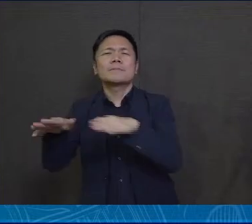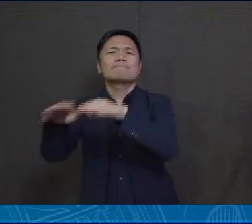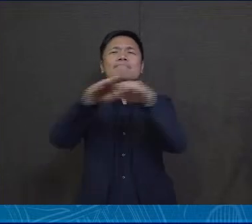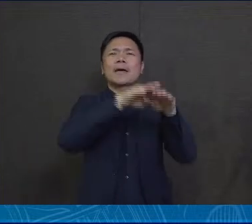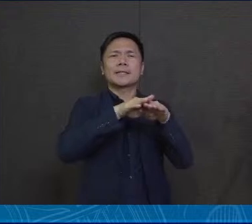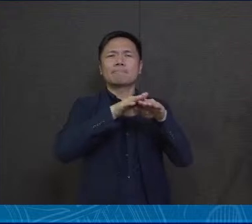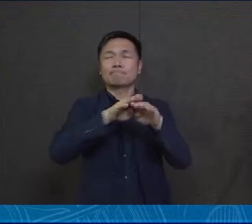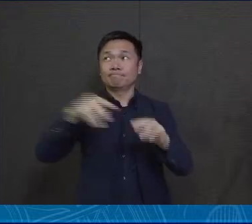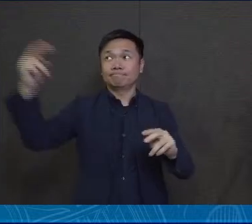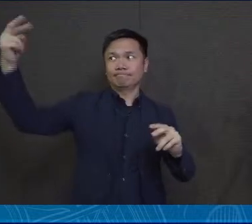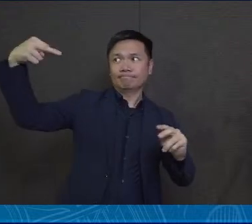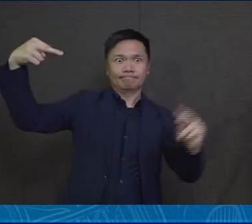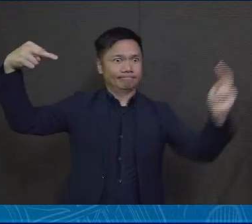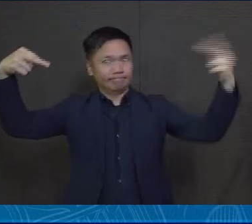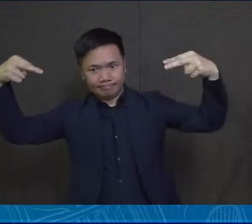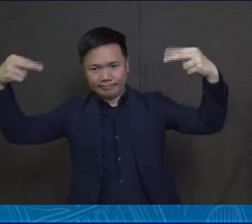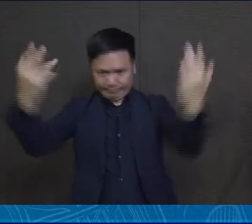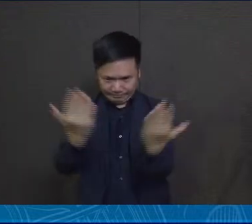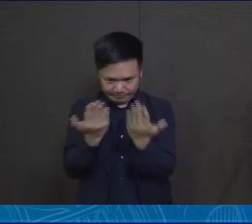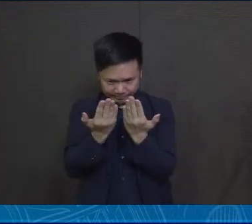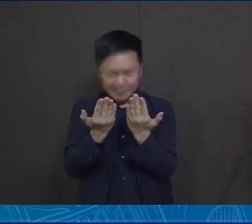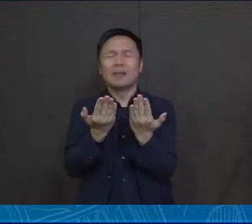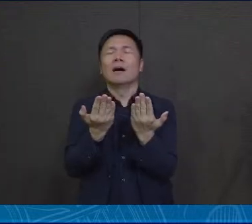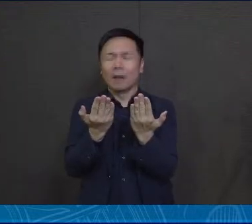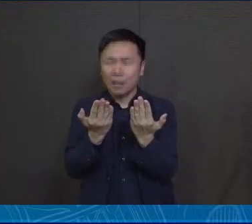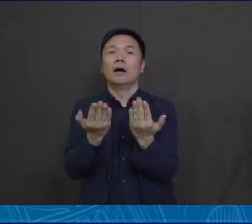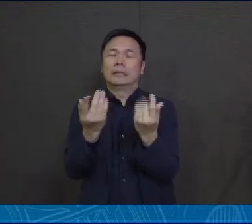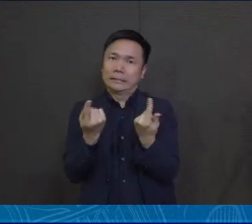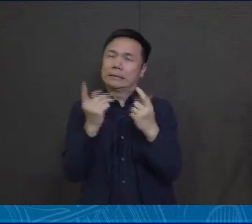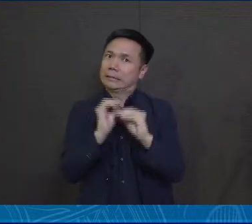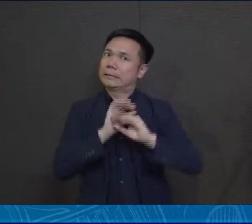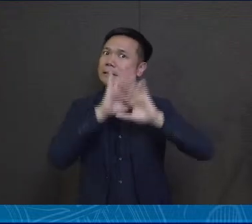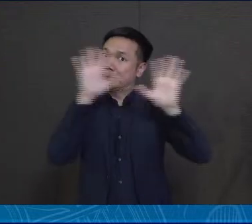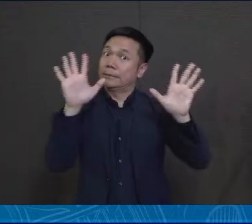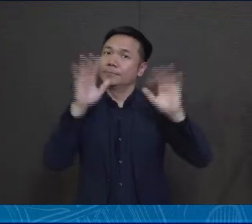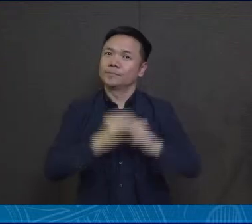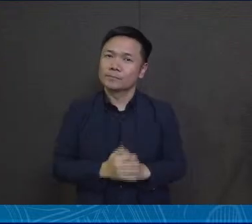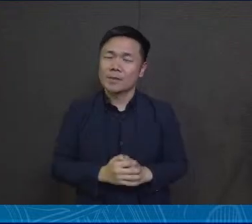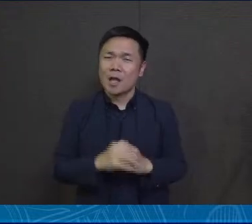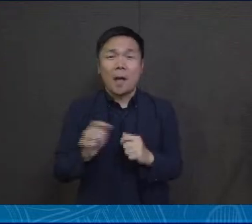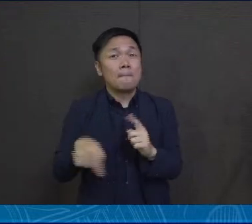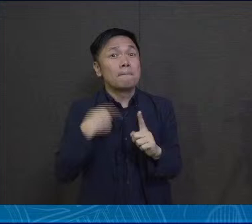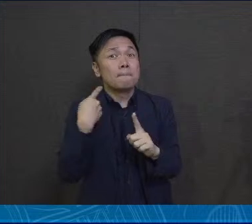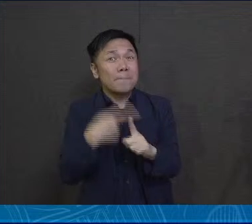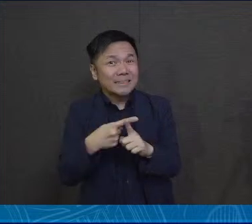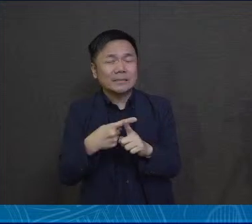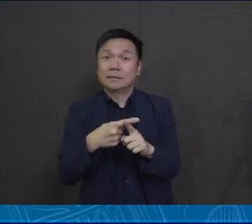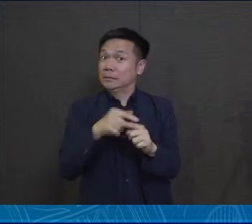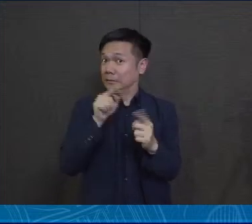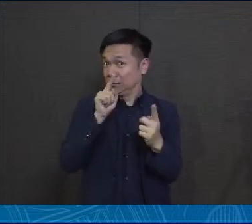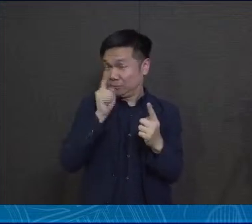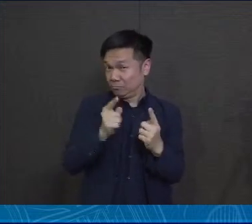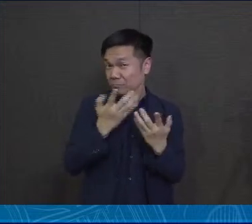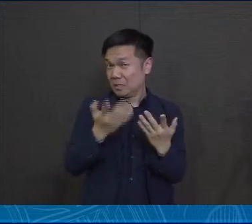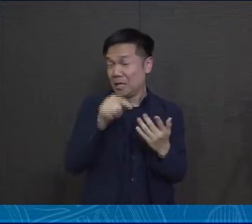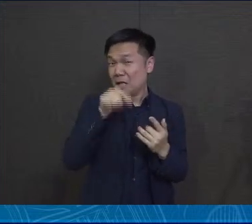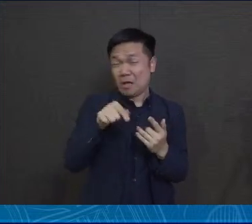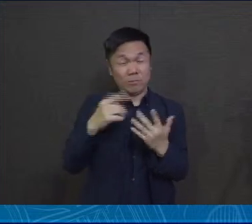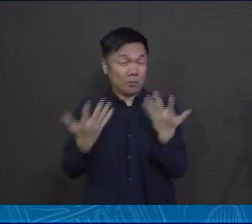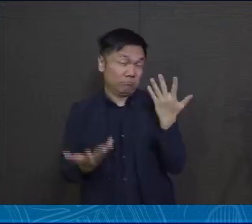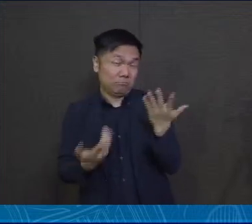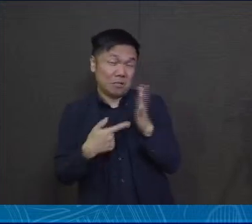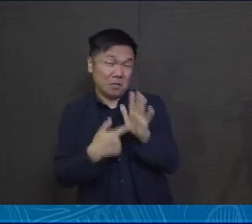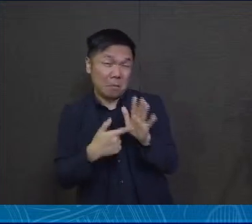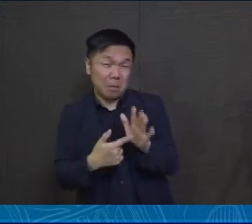relevant parties and recognising sensitivity around certain data, but also recognising that if there are issues around,